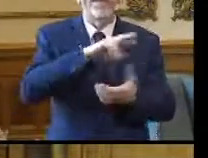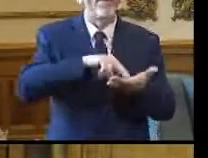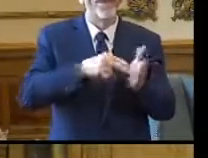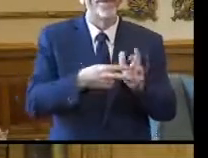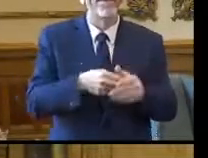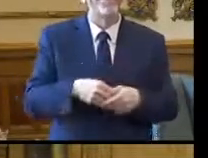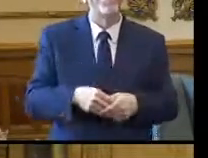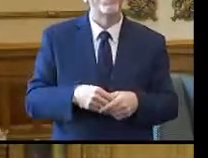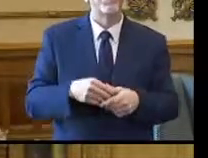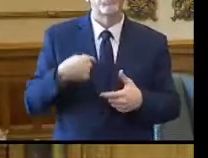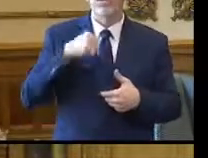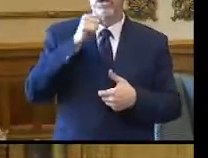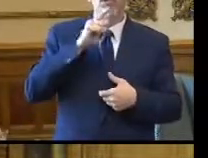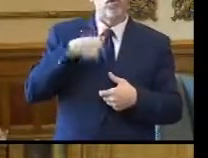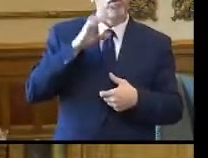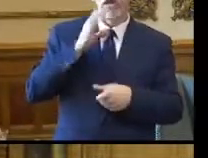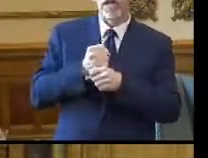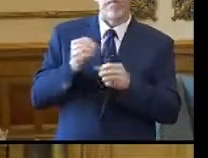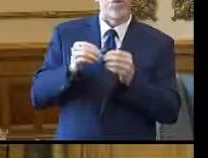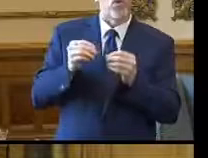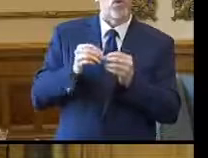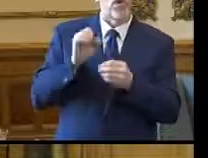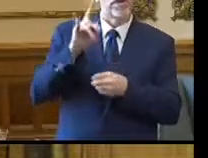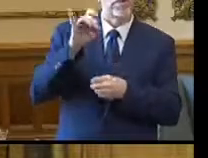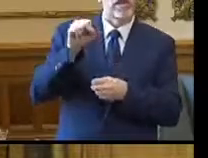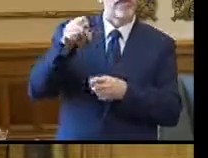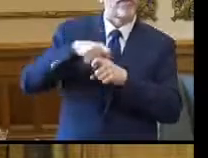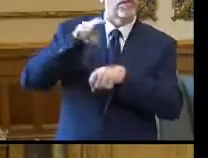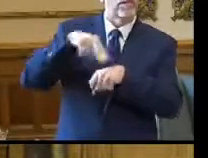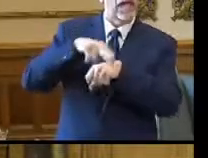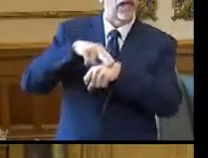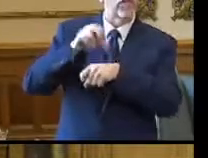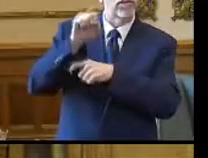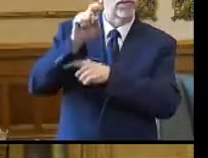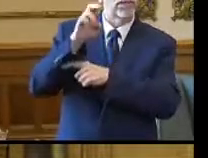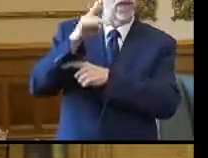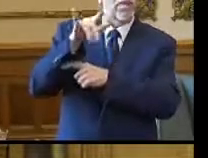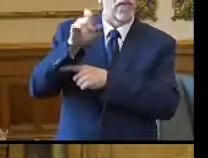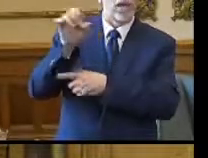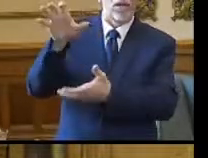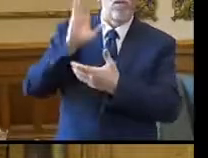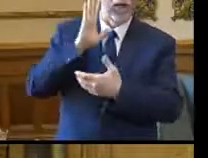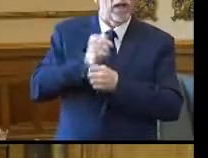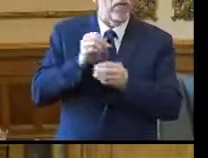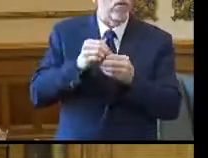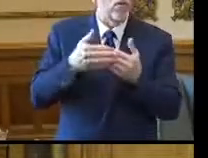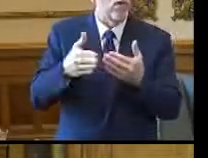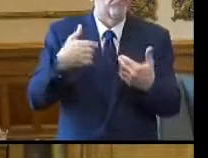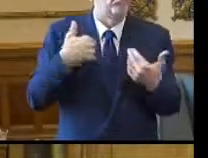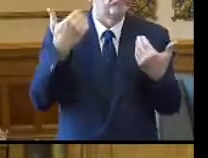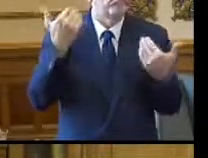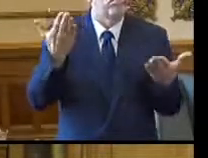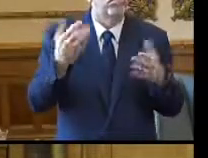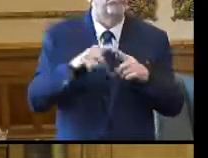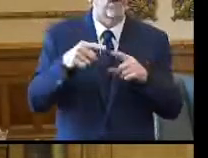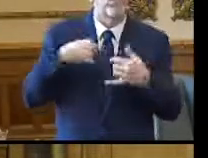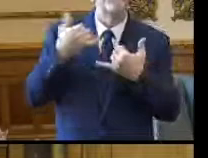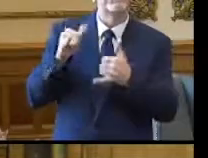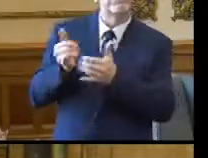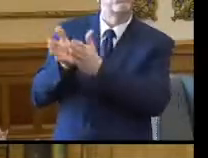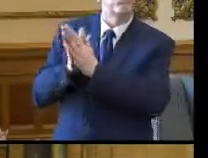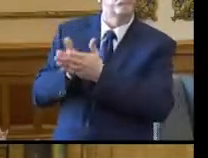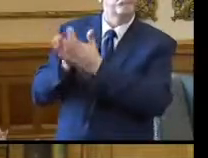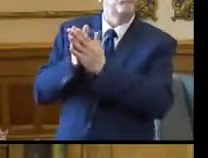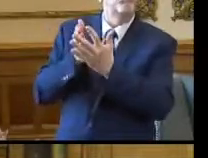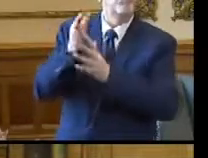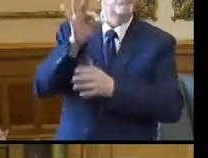sure if we'll be receiving any additional supplies from the National Strategic Stockpile at this time. We are continuing to make requests through